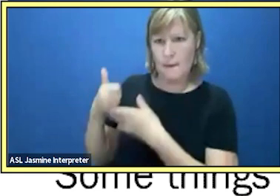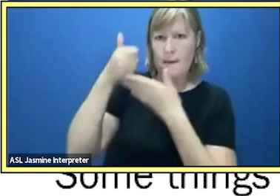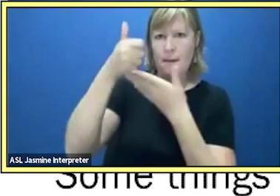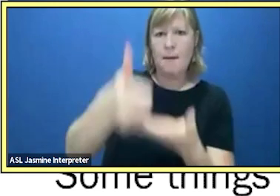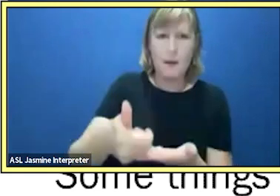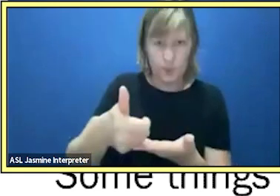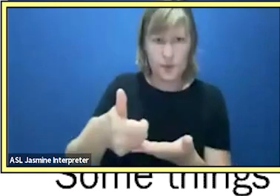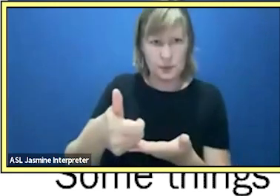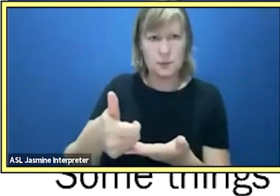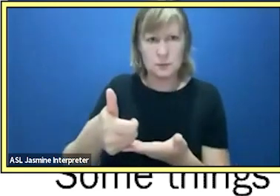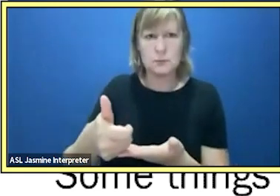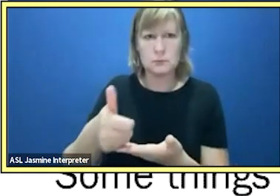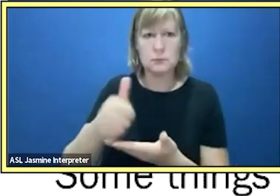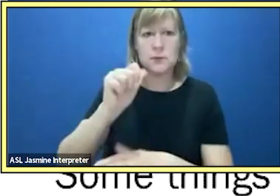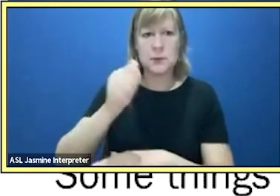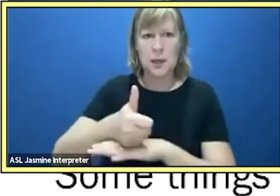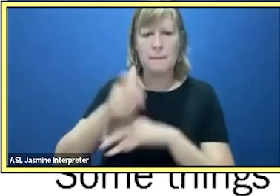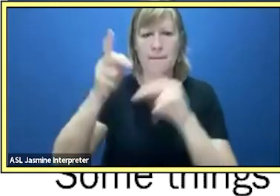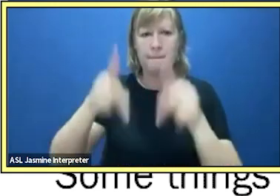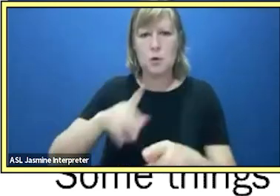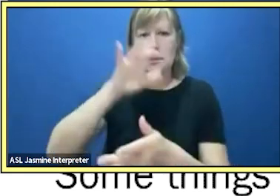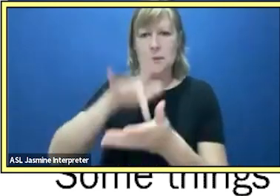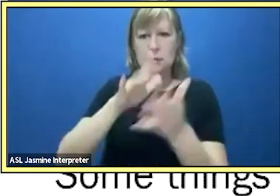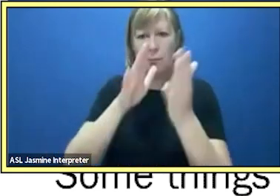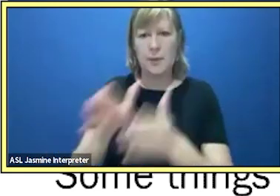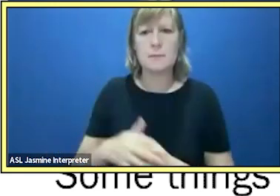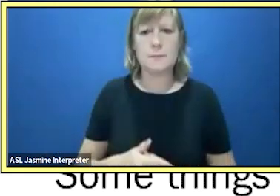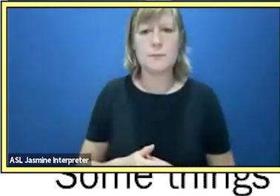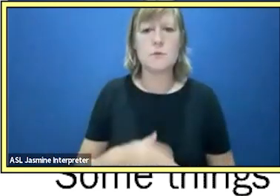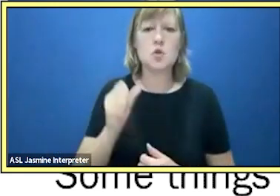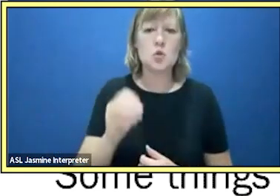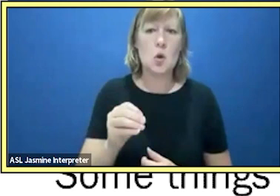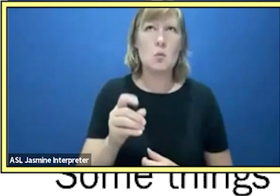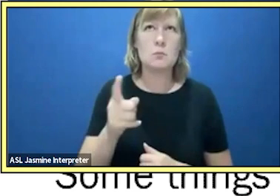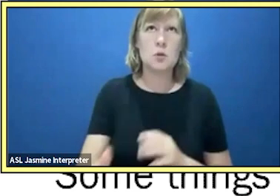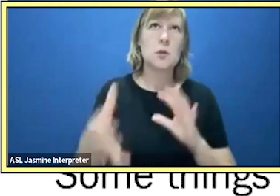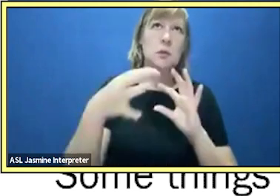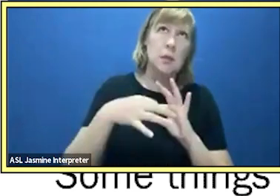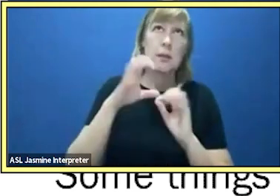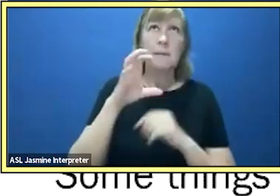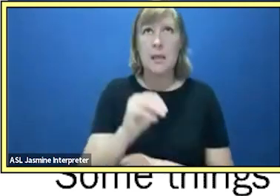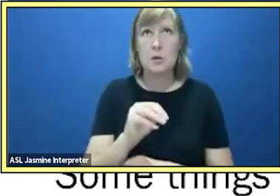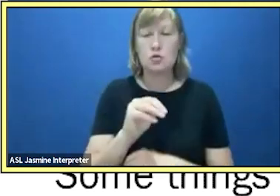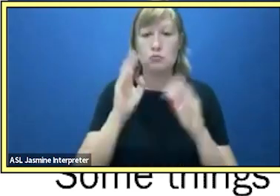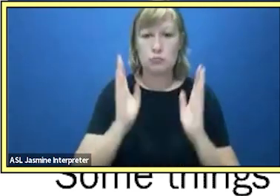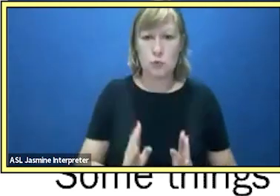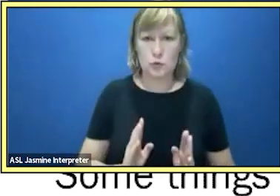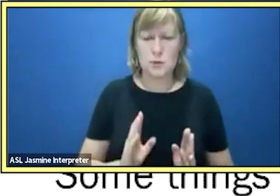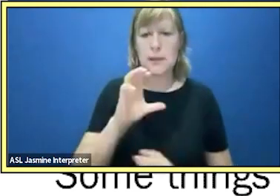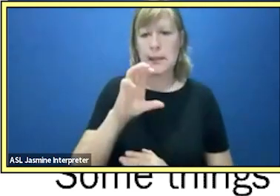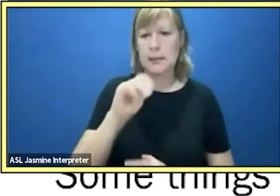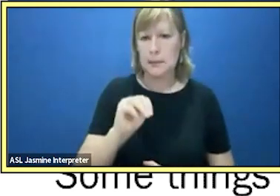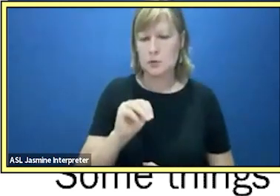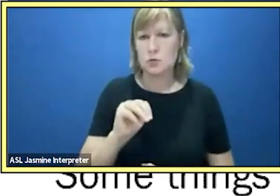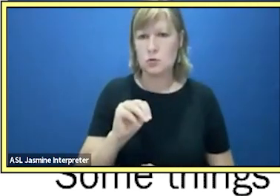with your person-centered plan. So you will you will connect with a case manager. The case manager